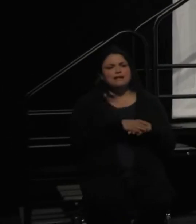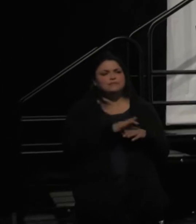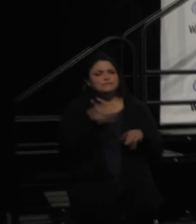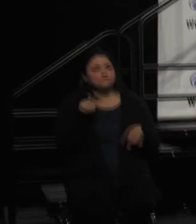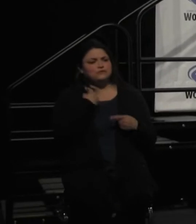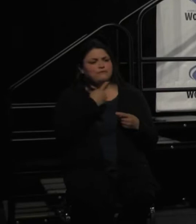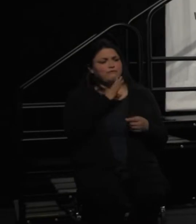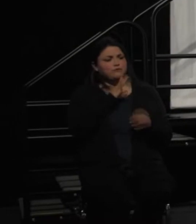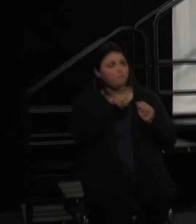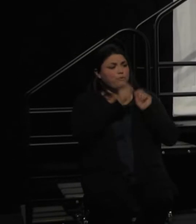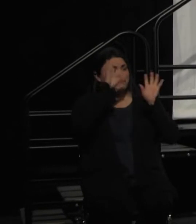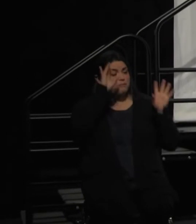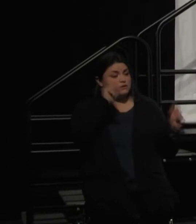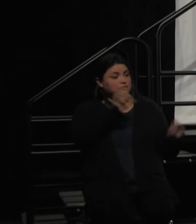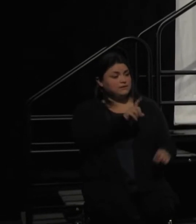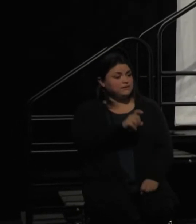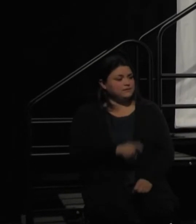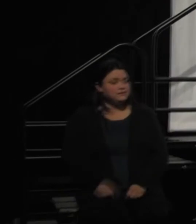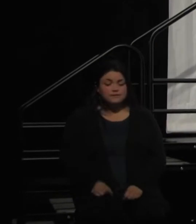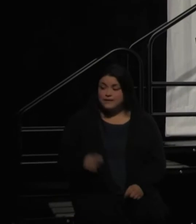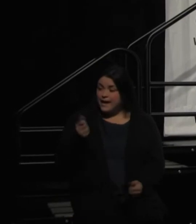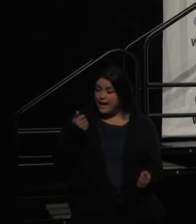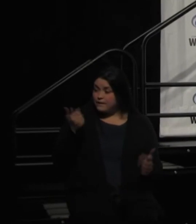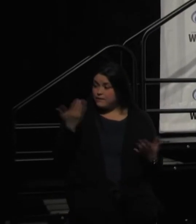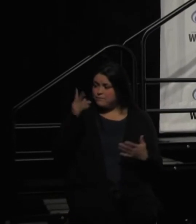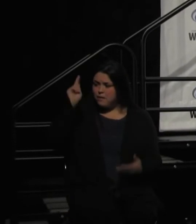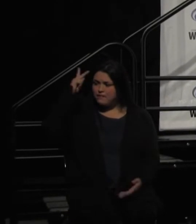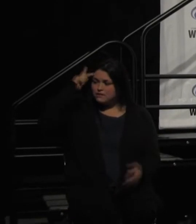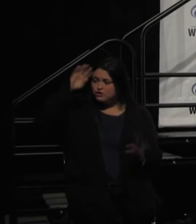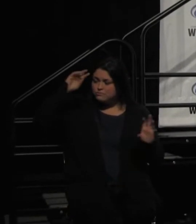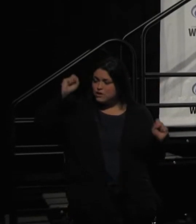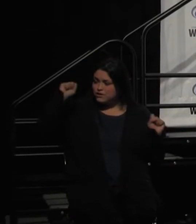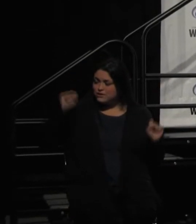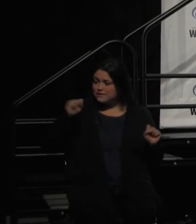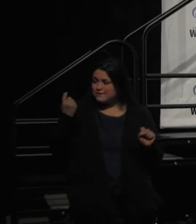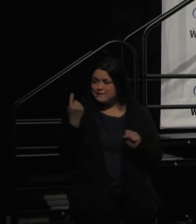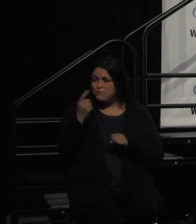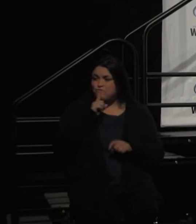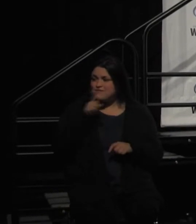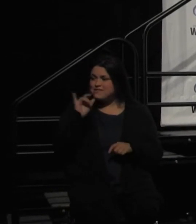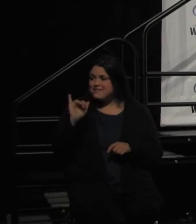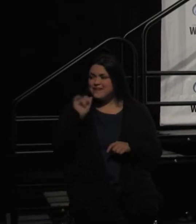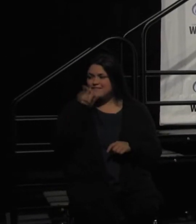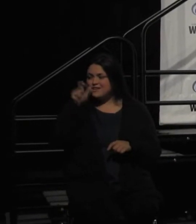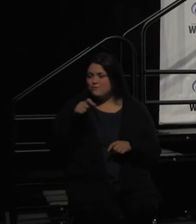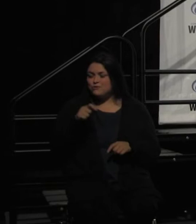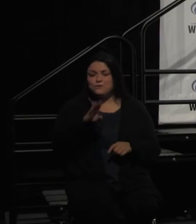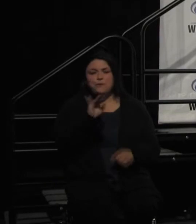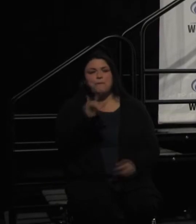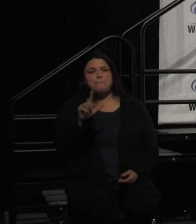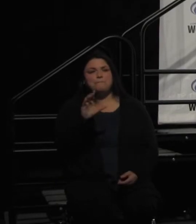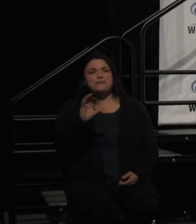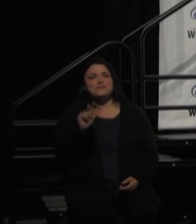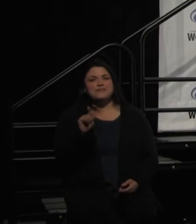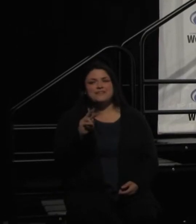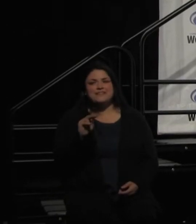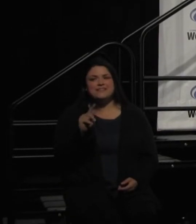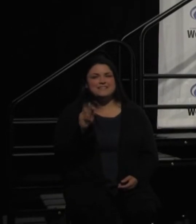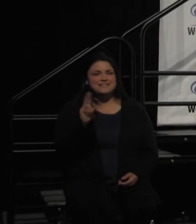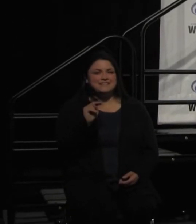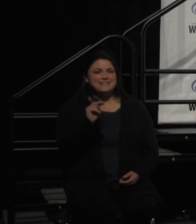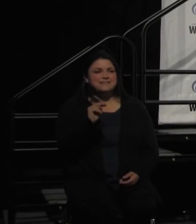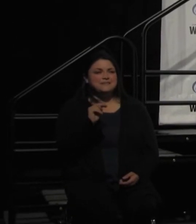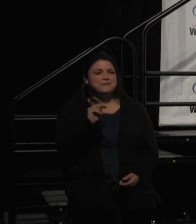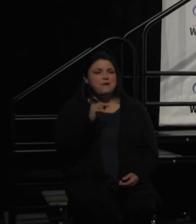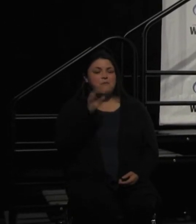with any president or anything like that? Any what? Any politician, president, someone super like that's not supposed Bill to? Clinton. You guys smoke together? We